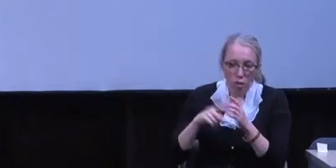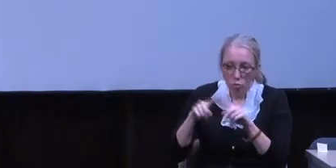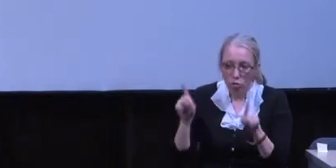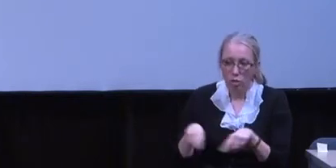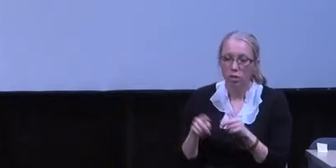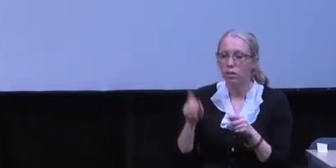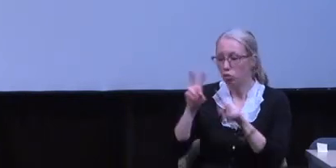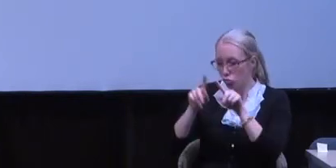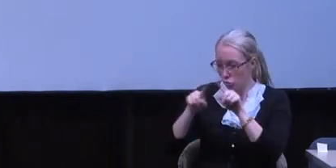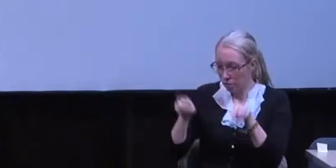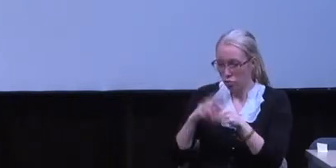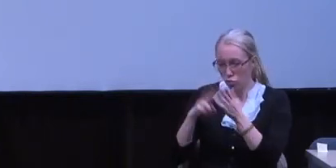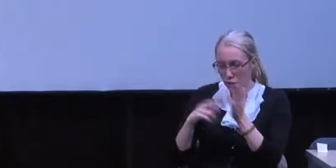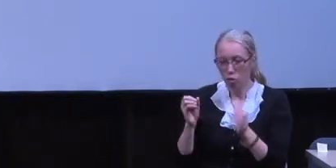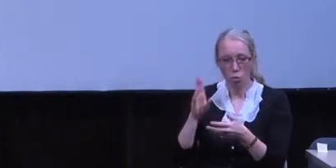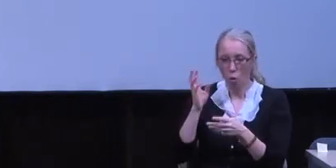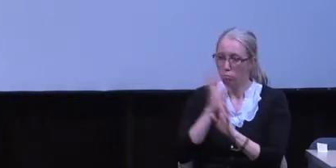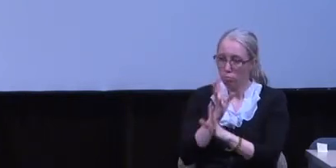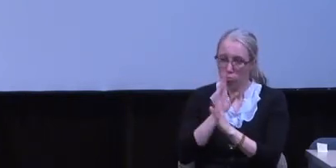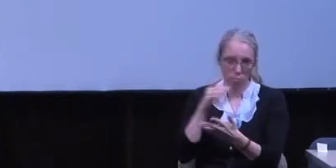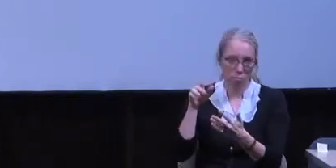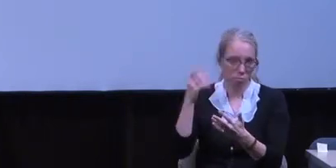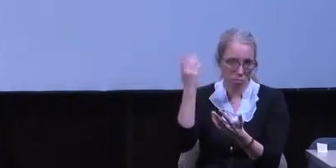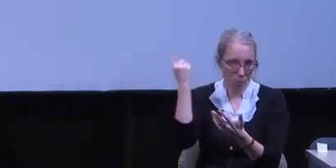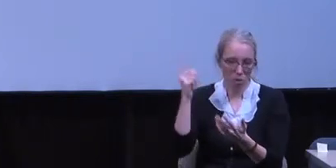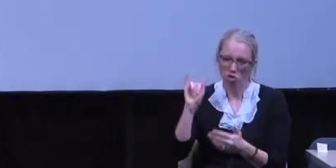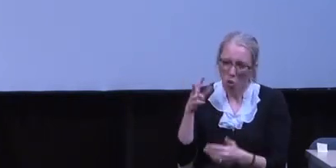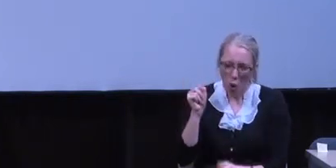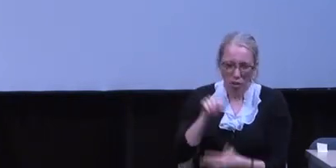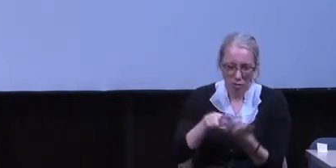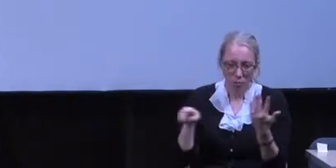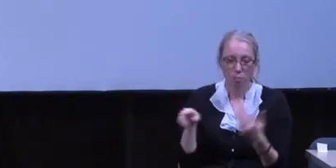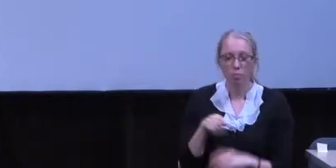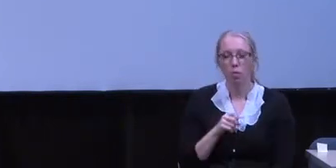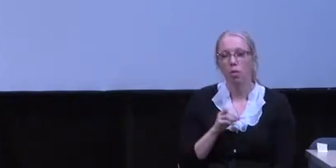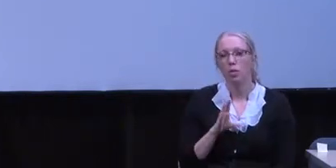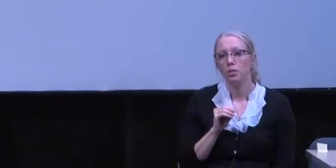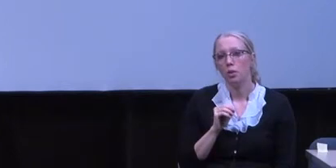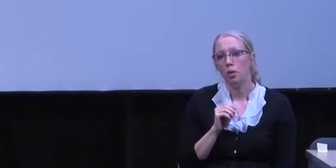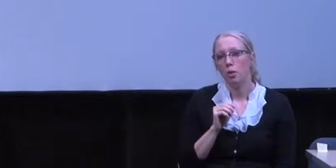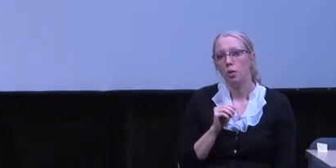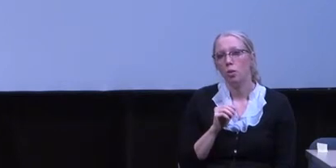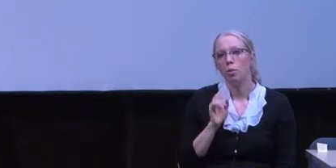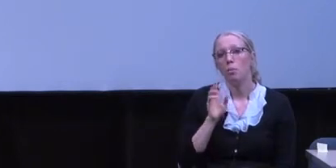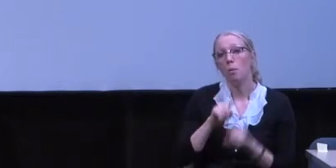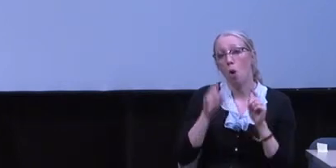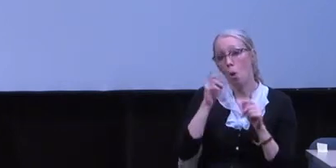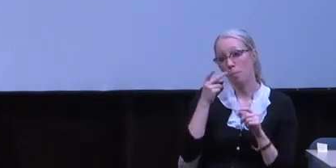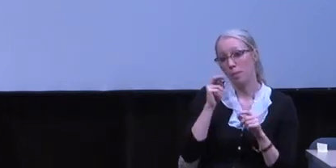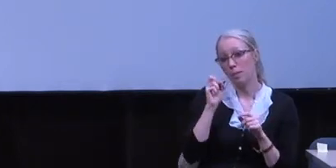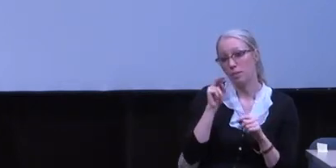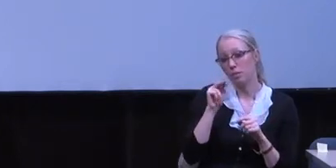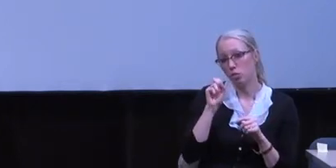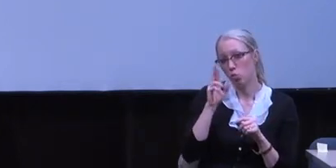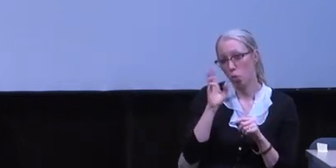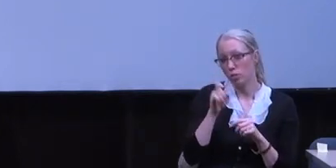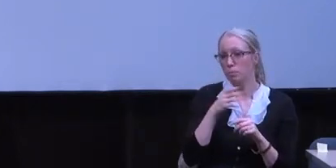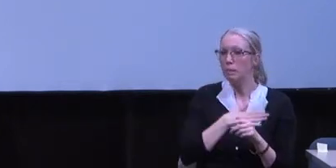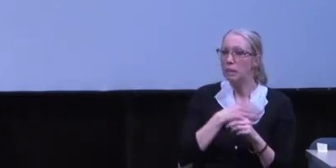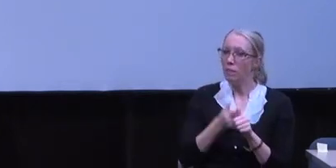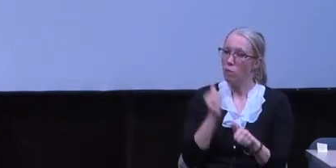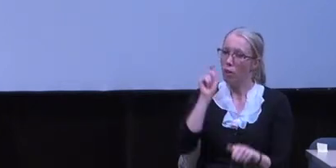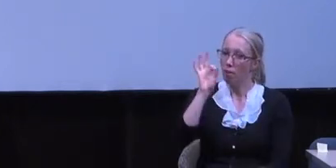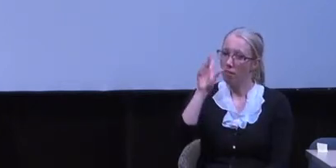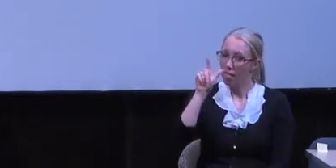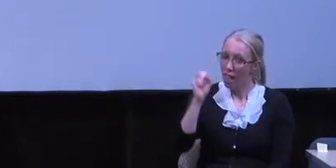don't necessarily have to worry about that. But open source, the main thing, since it is web-based, you want to stay away from Flash, and you want to make